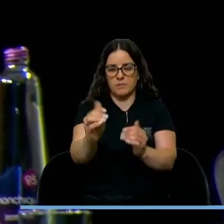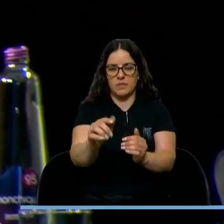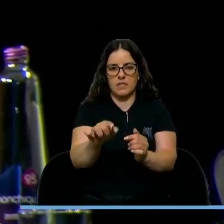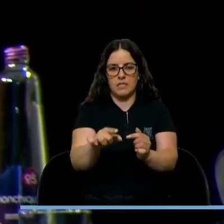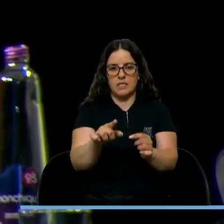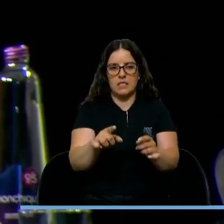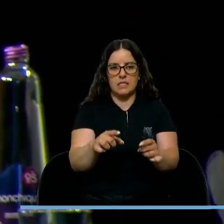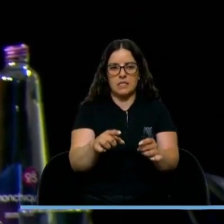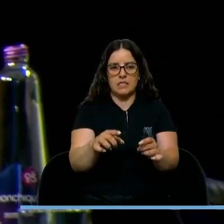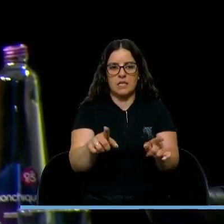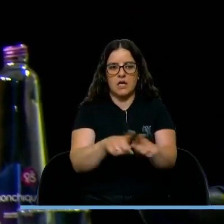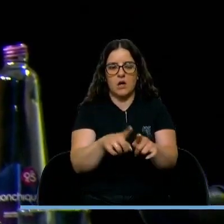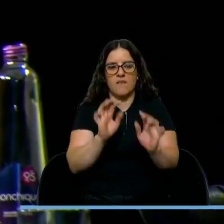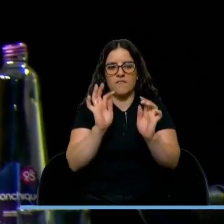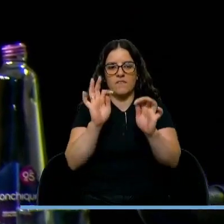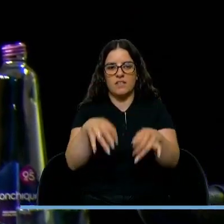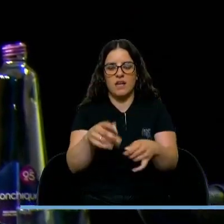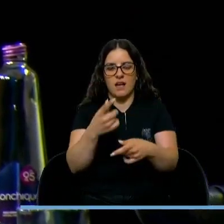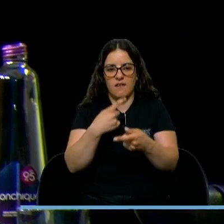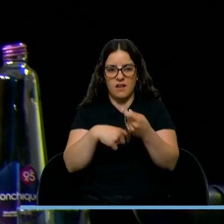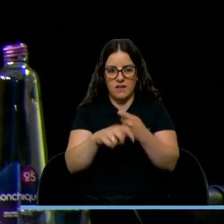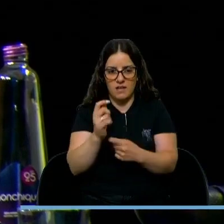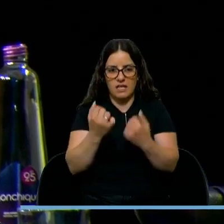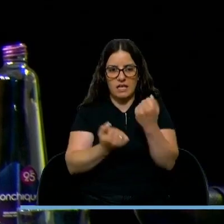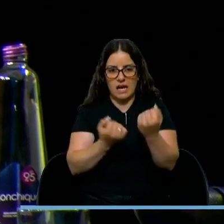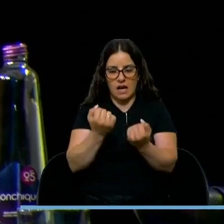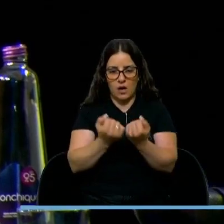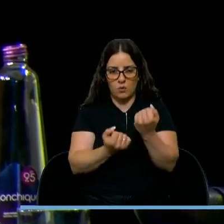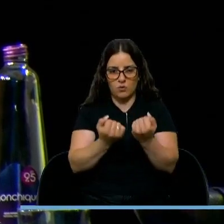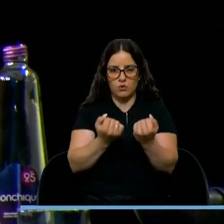2025 is the end of the selling of